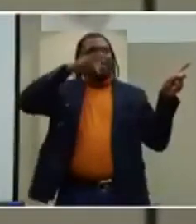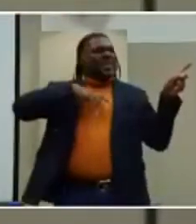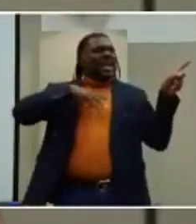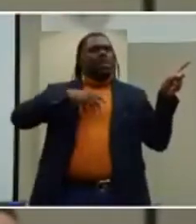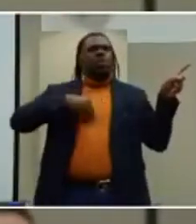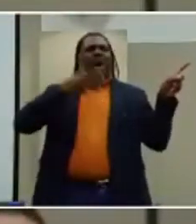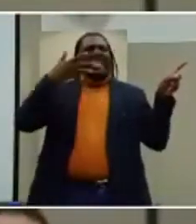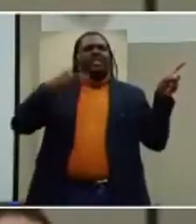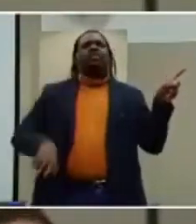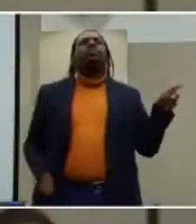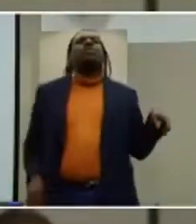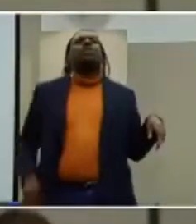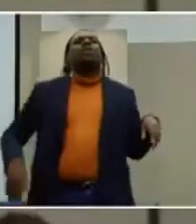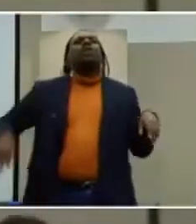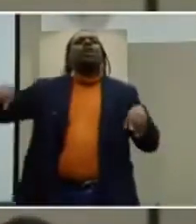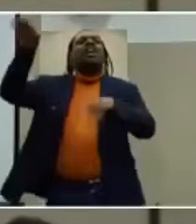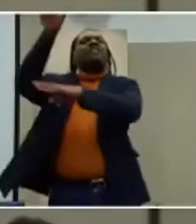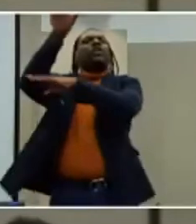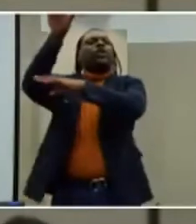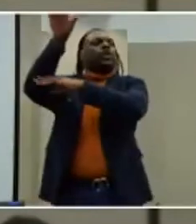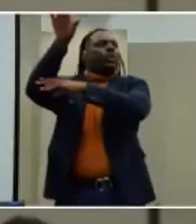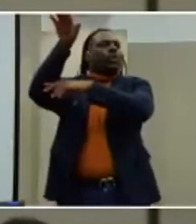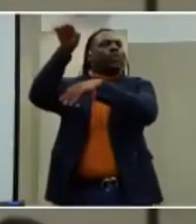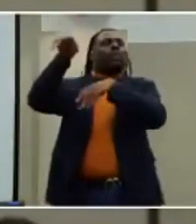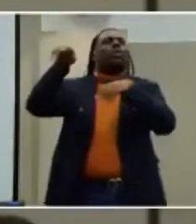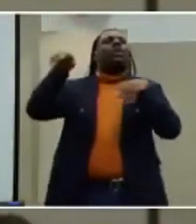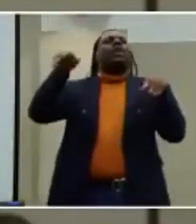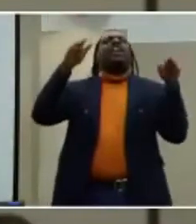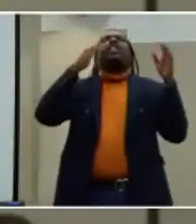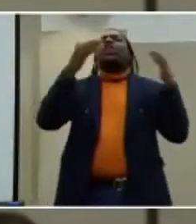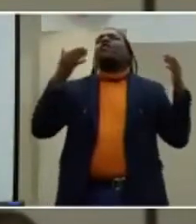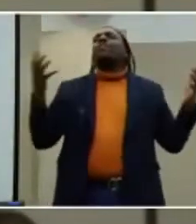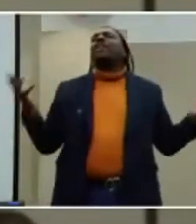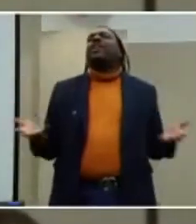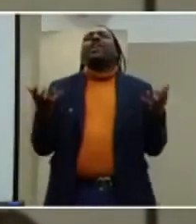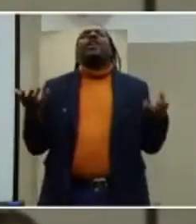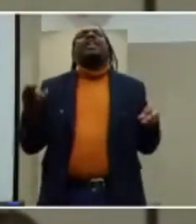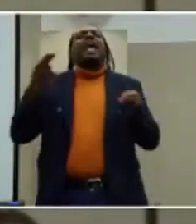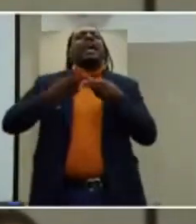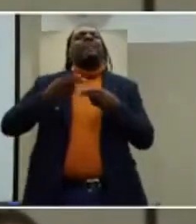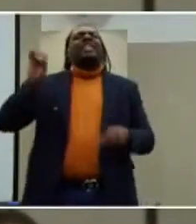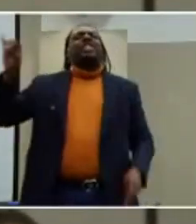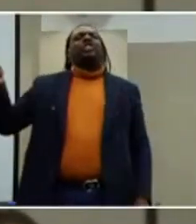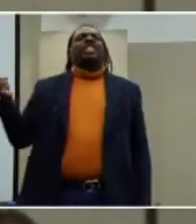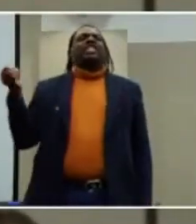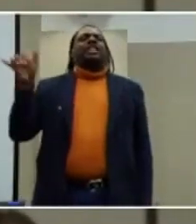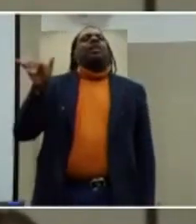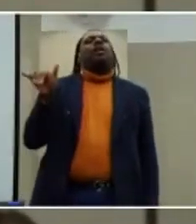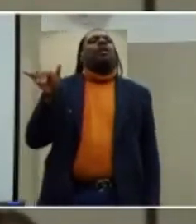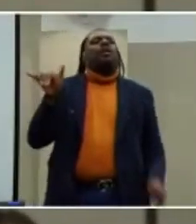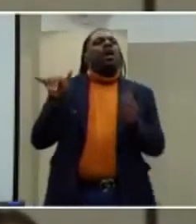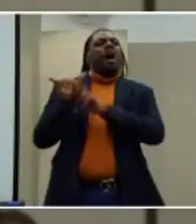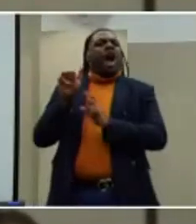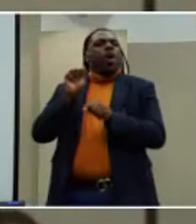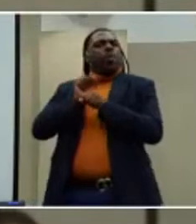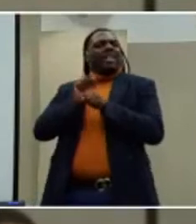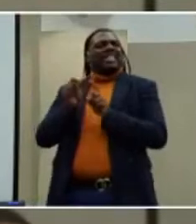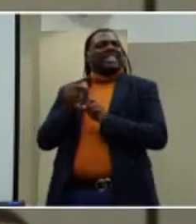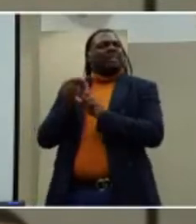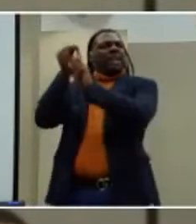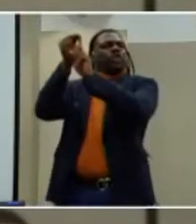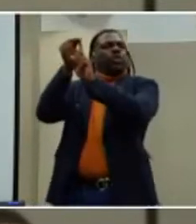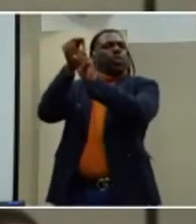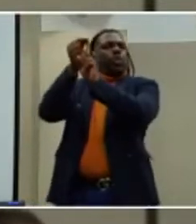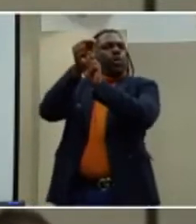Good afternoon. Thank you for being here. My name is Justin Young. I work as a Government Affairs Specialist at the National Federation of the